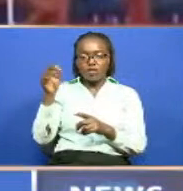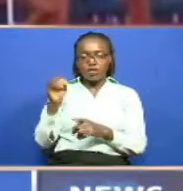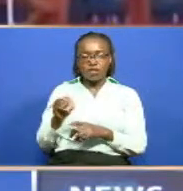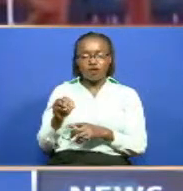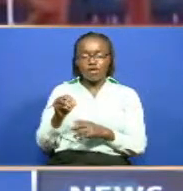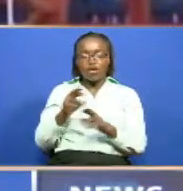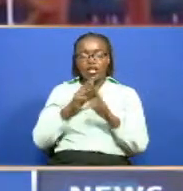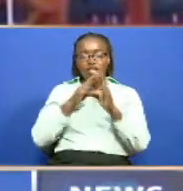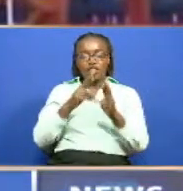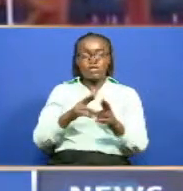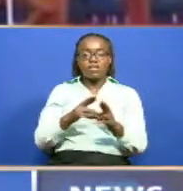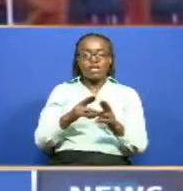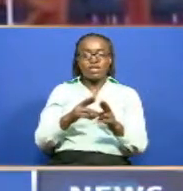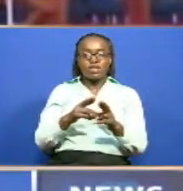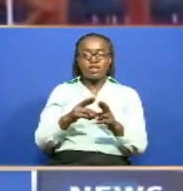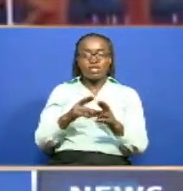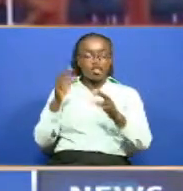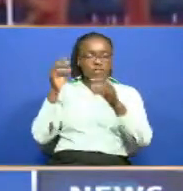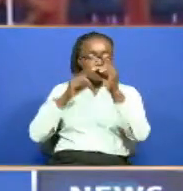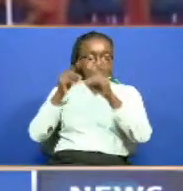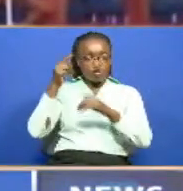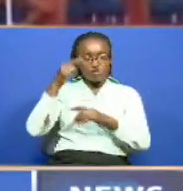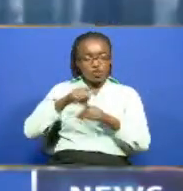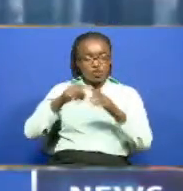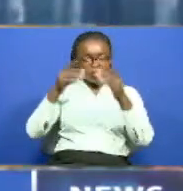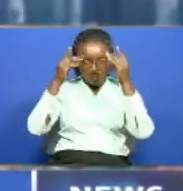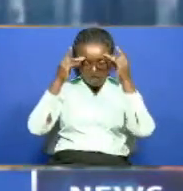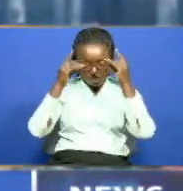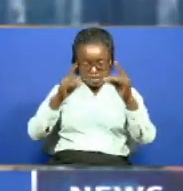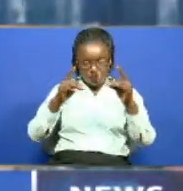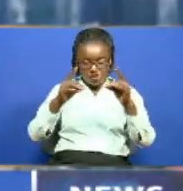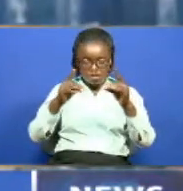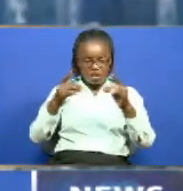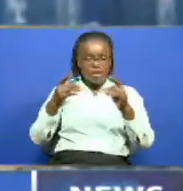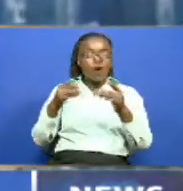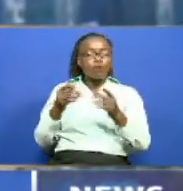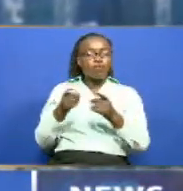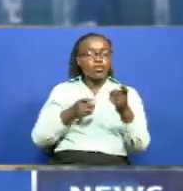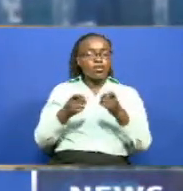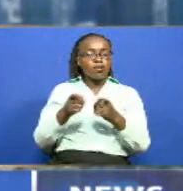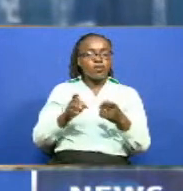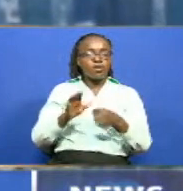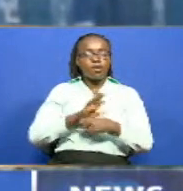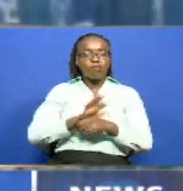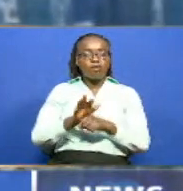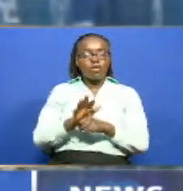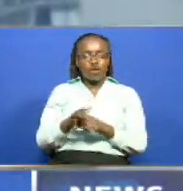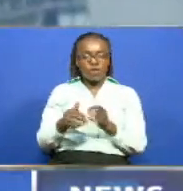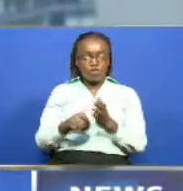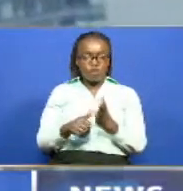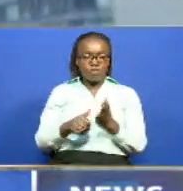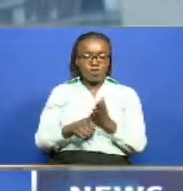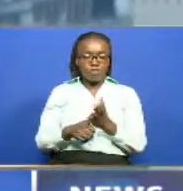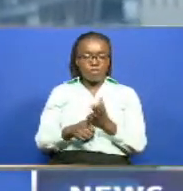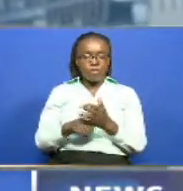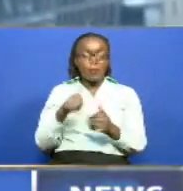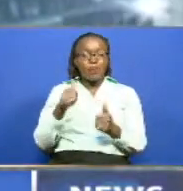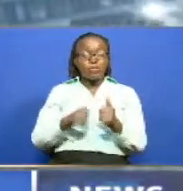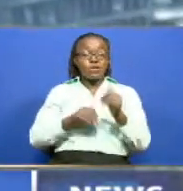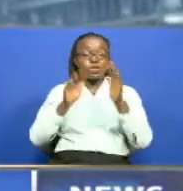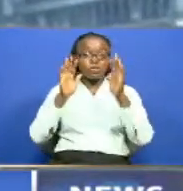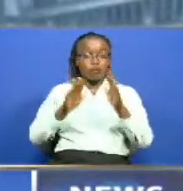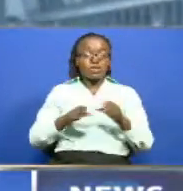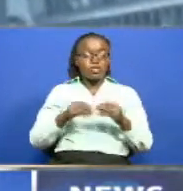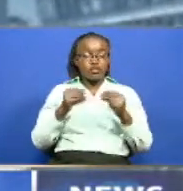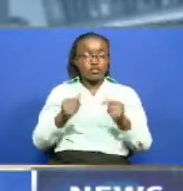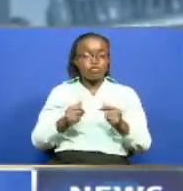result would largely depend on policy decisions with regard to the control of the COVID-19 pandemic, which are critical in softening